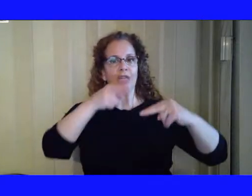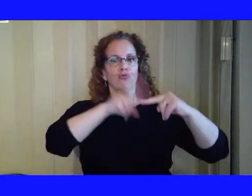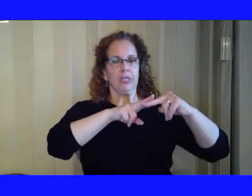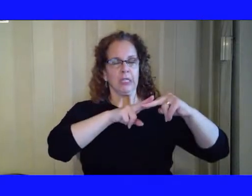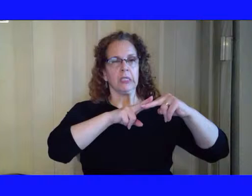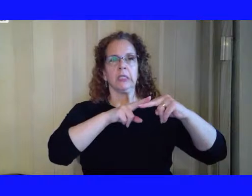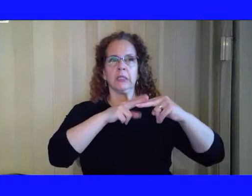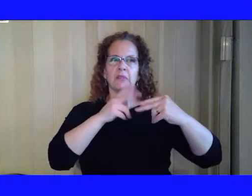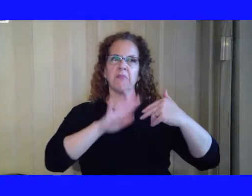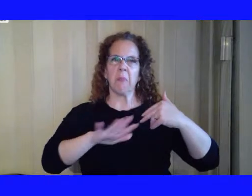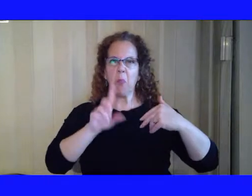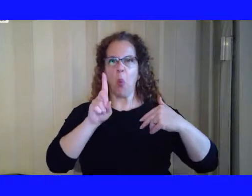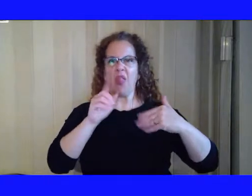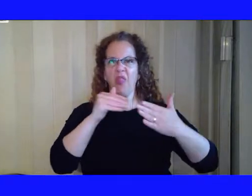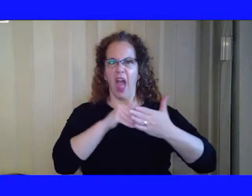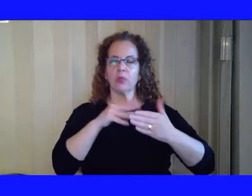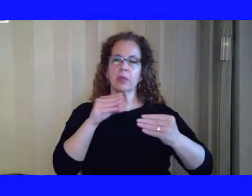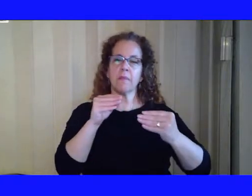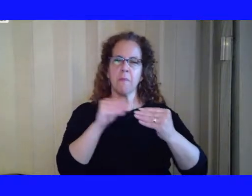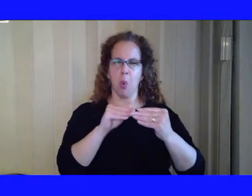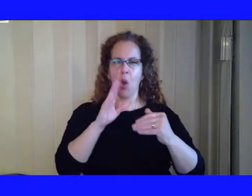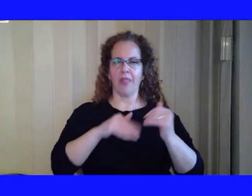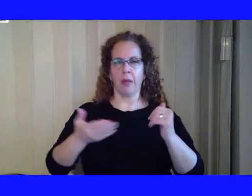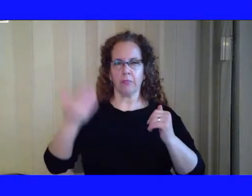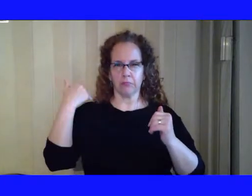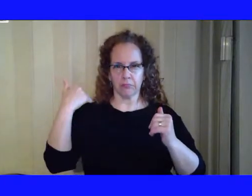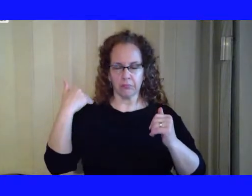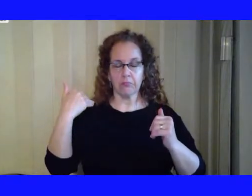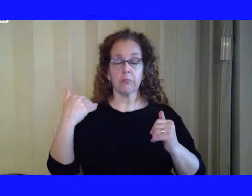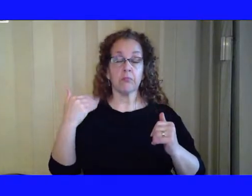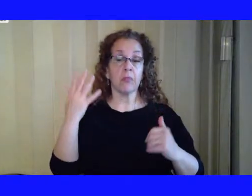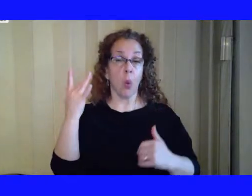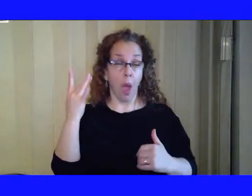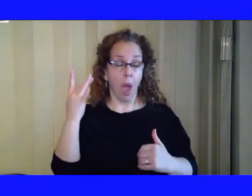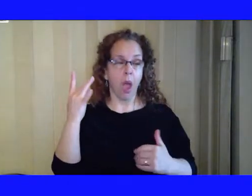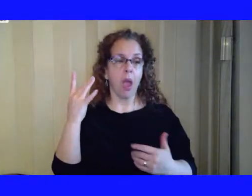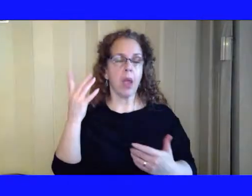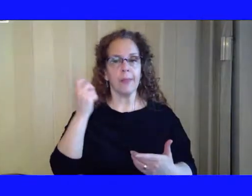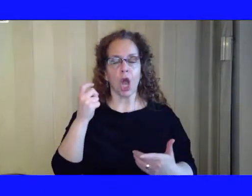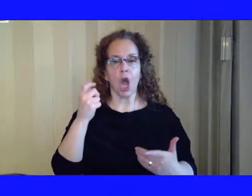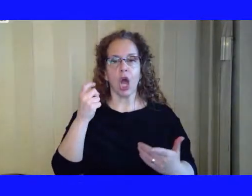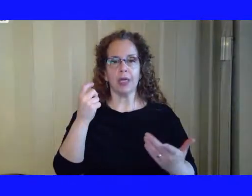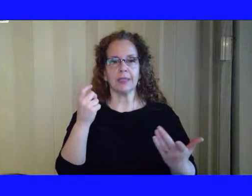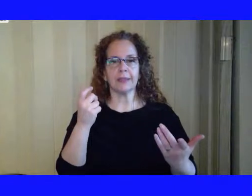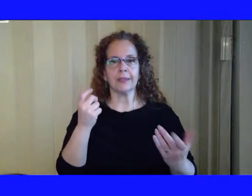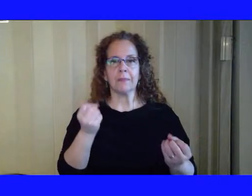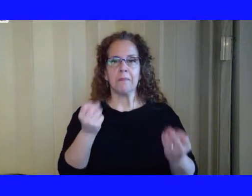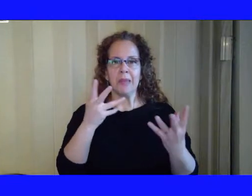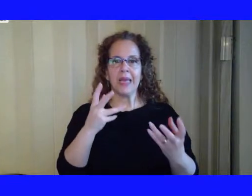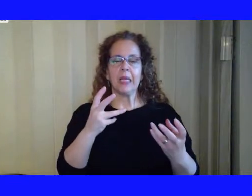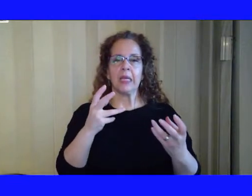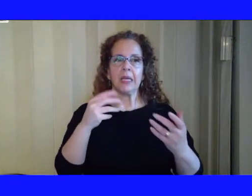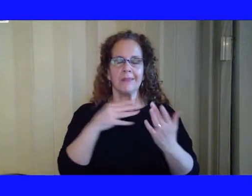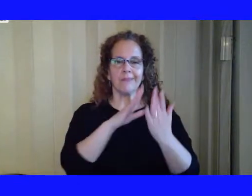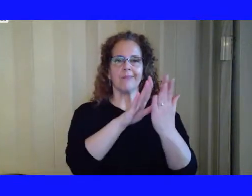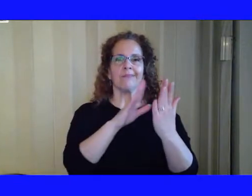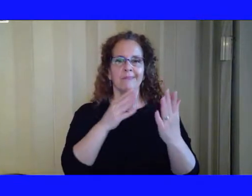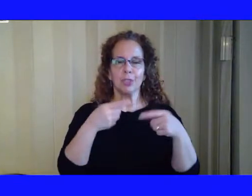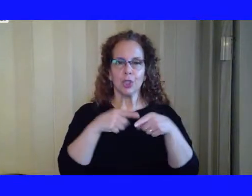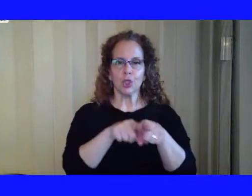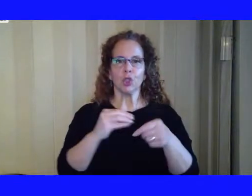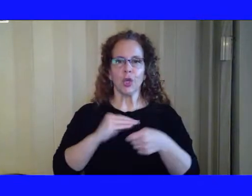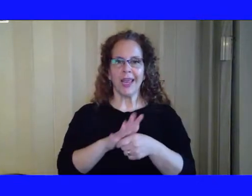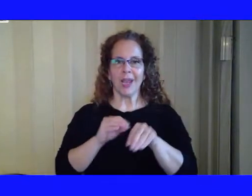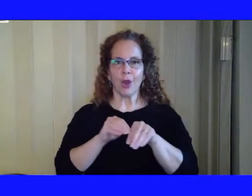2020 across the system, the Office of EEO and departments worked very, very hard to ensure that